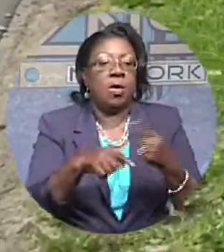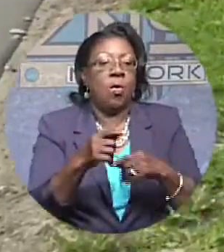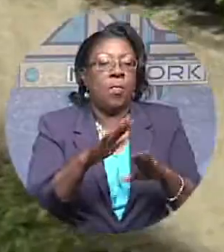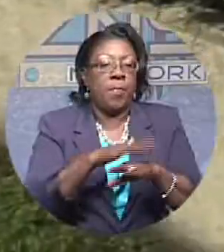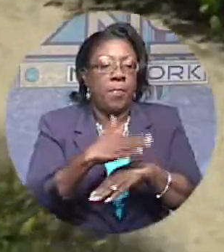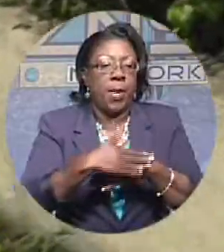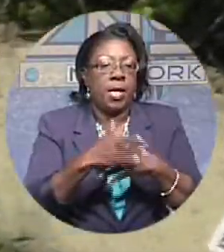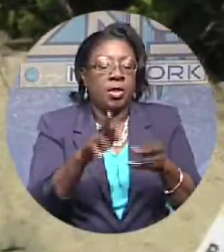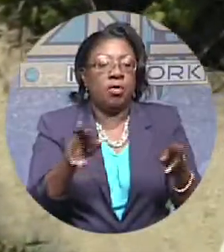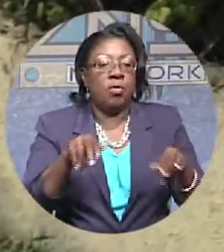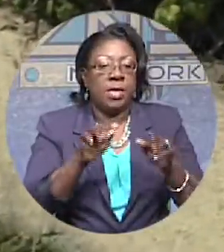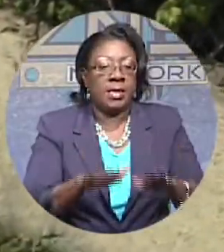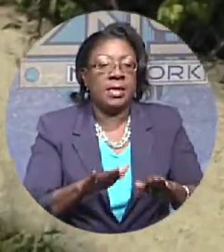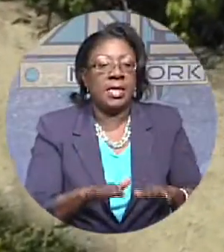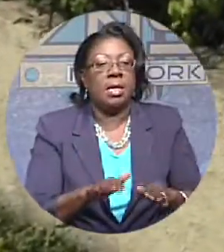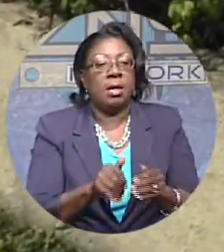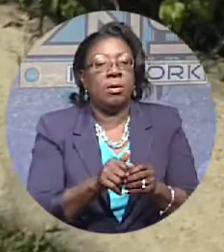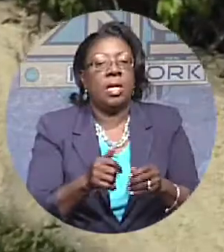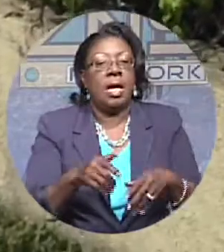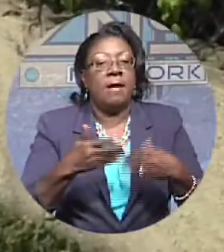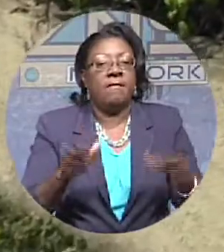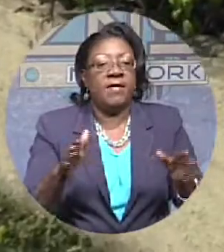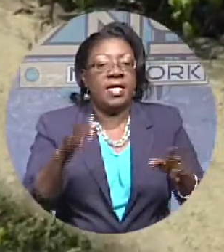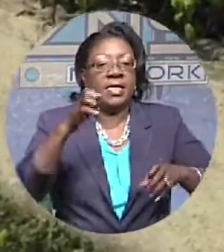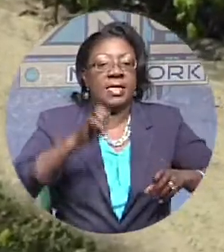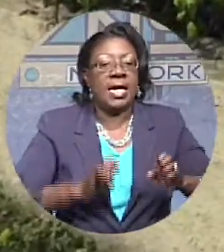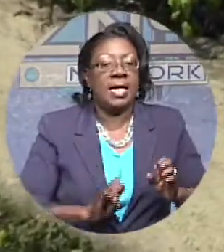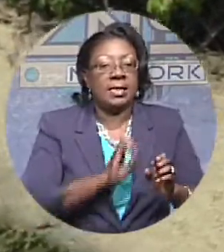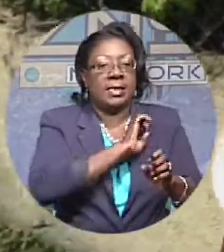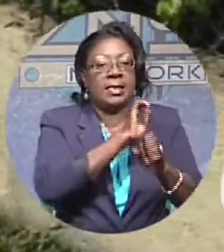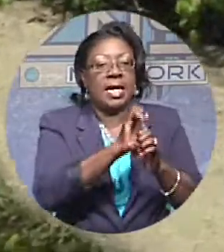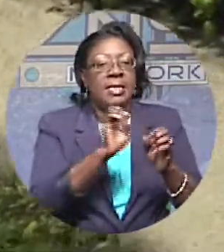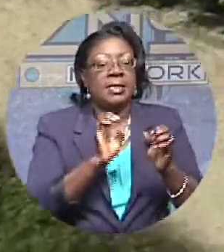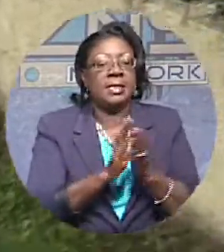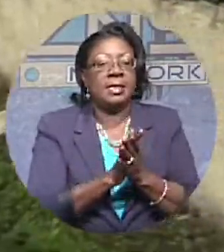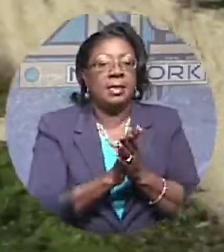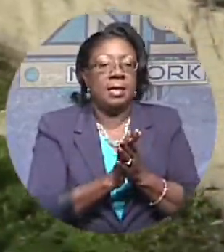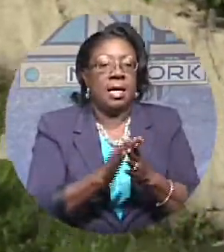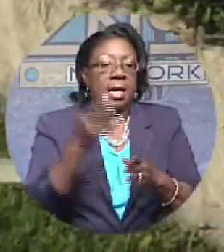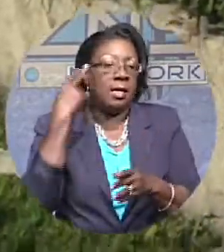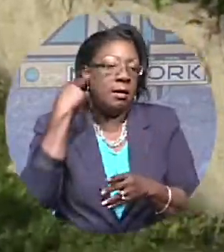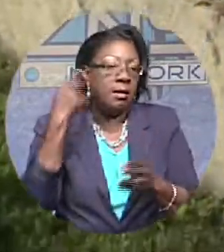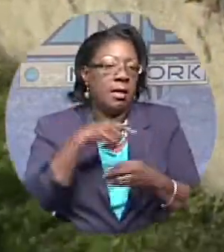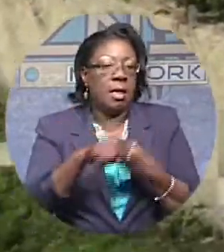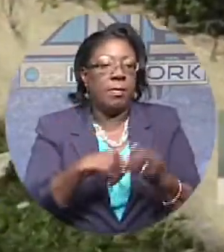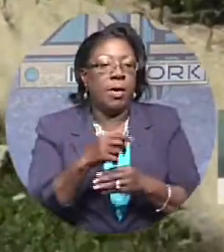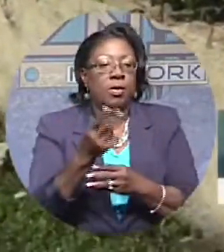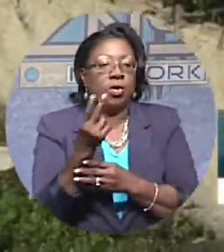stay down. I just finished exercising, trying to get my body beautiful. And I heard about